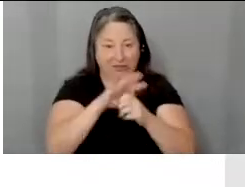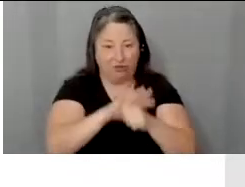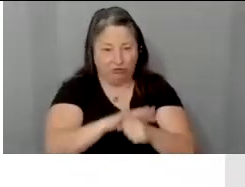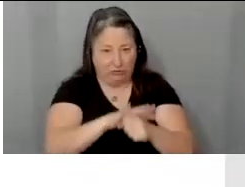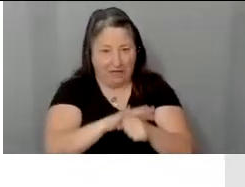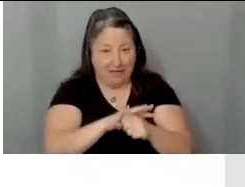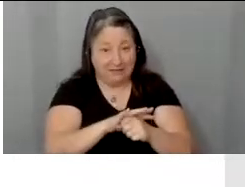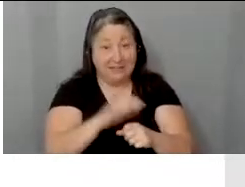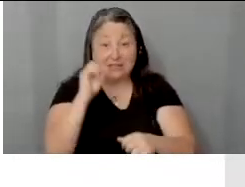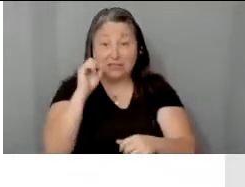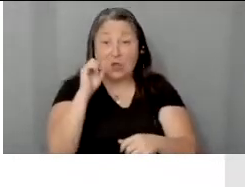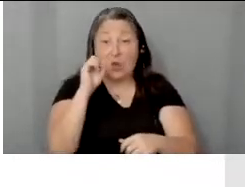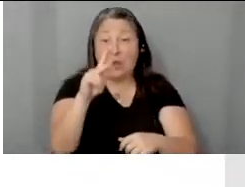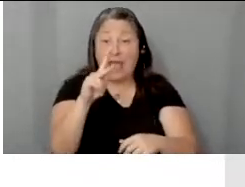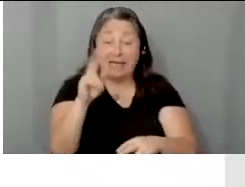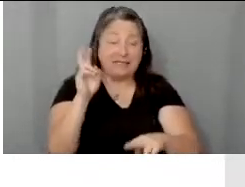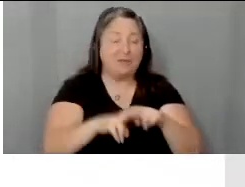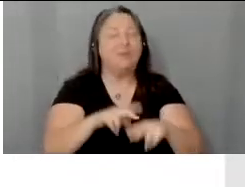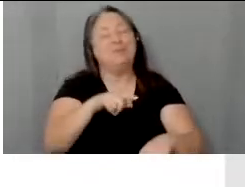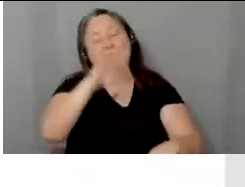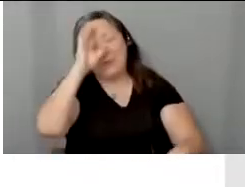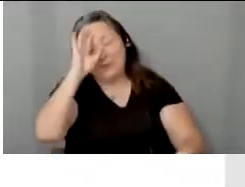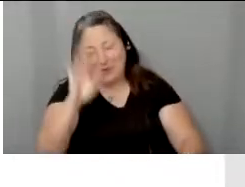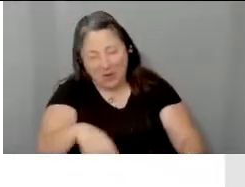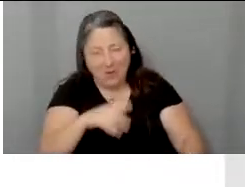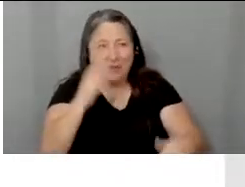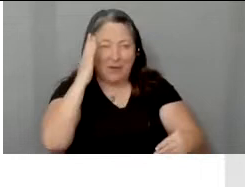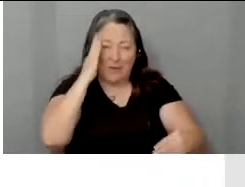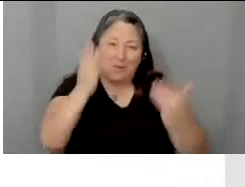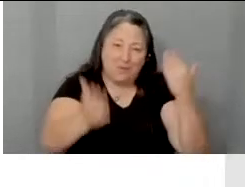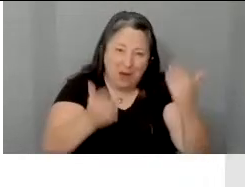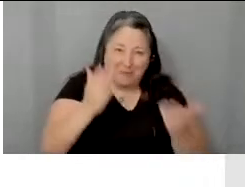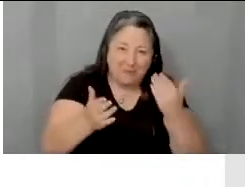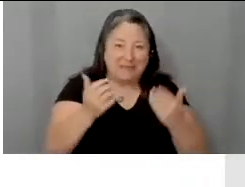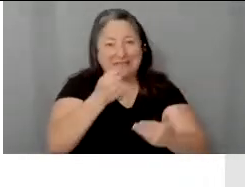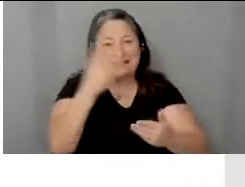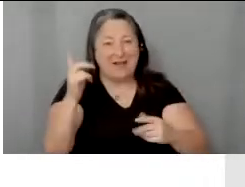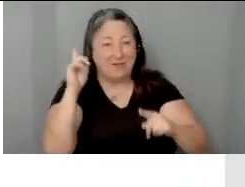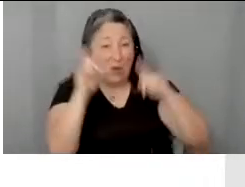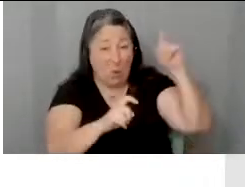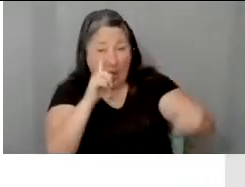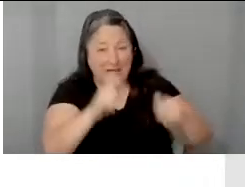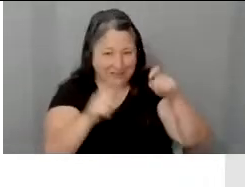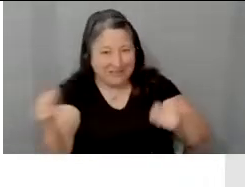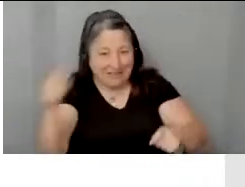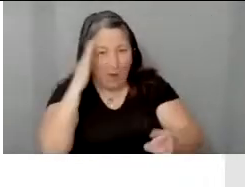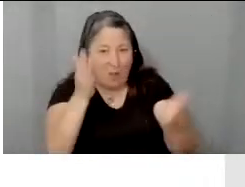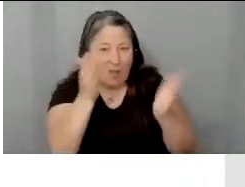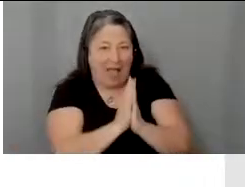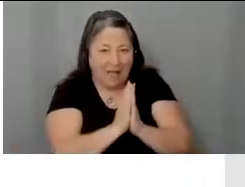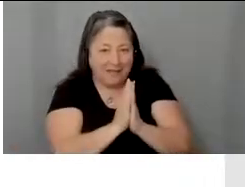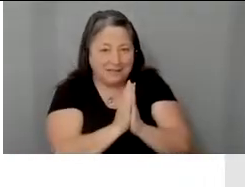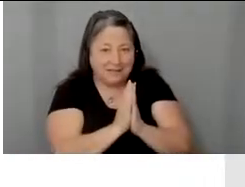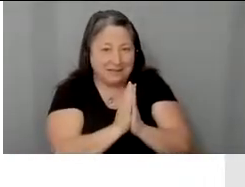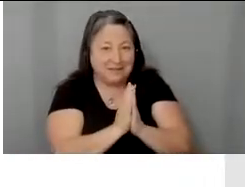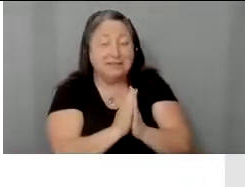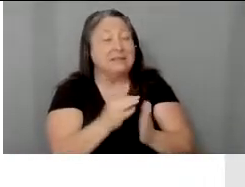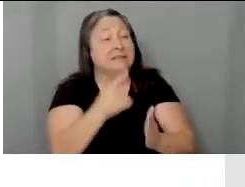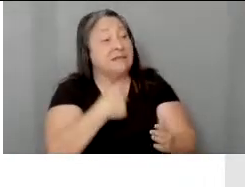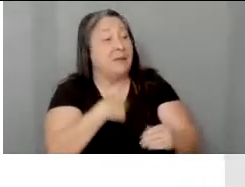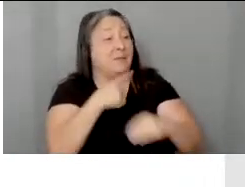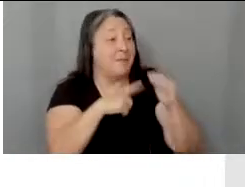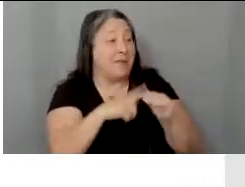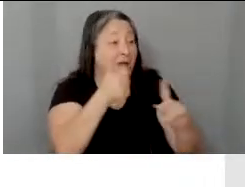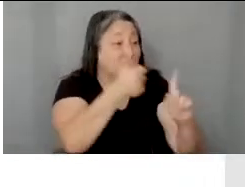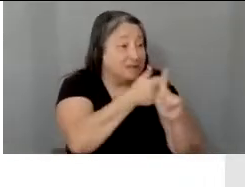okay to sit down. You know, there's probably going to be a handful of questions that they're going to ask you. Tell me about yourself.